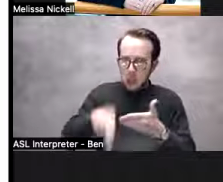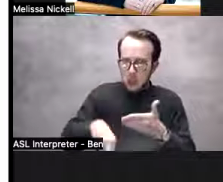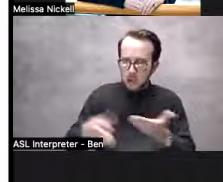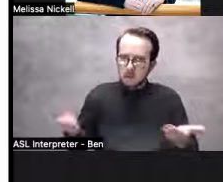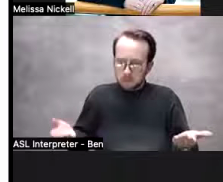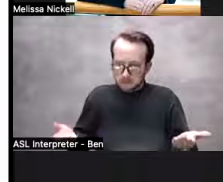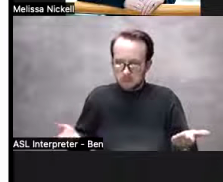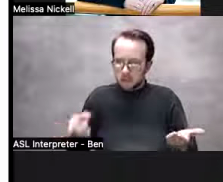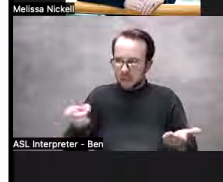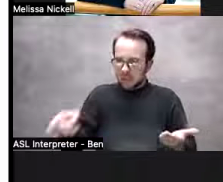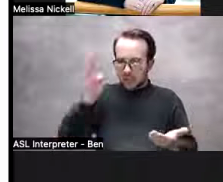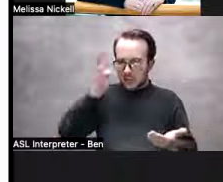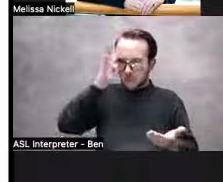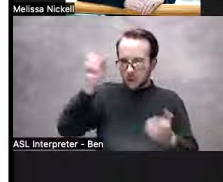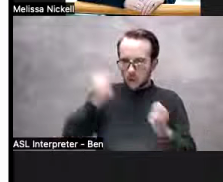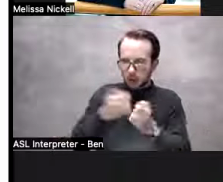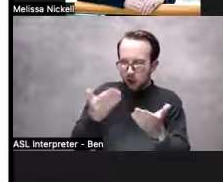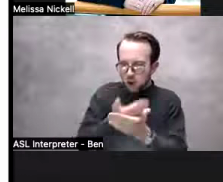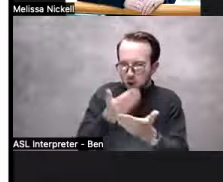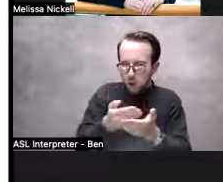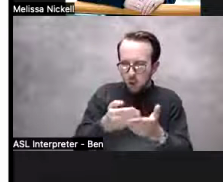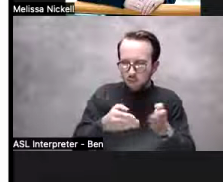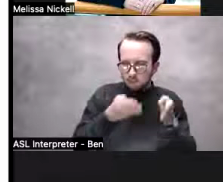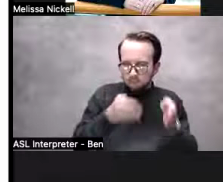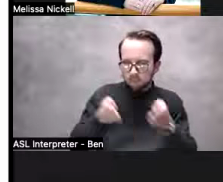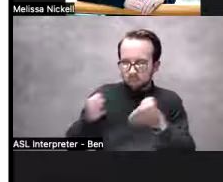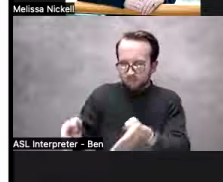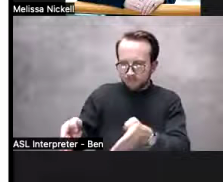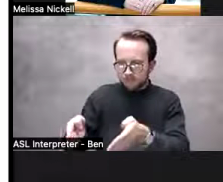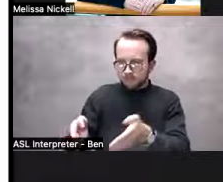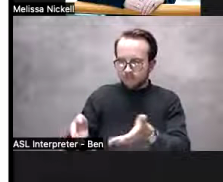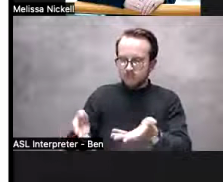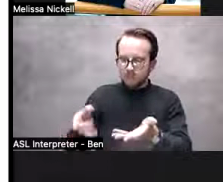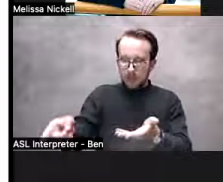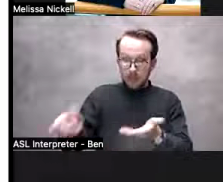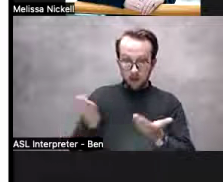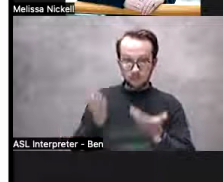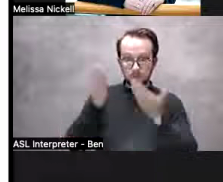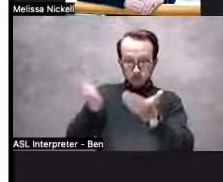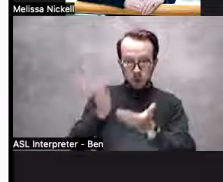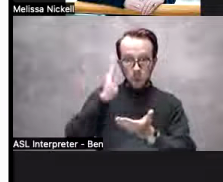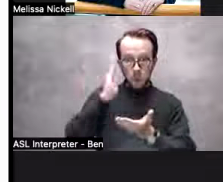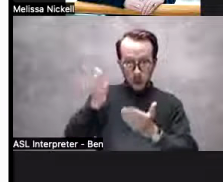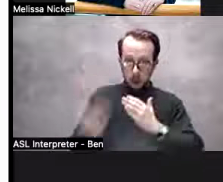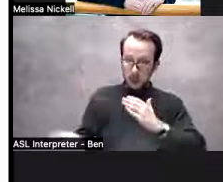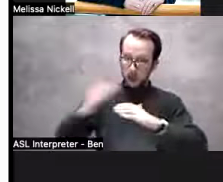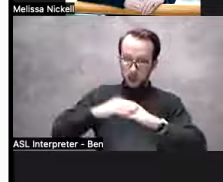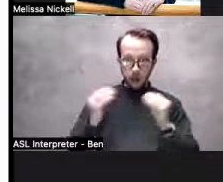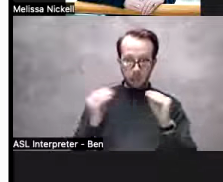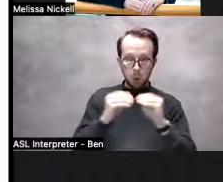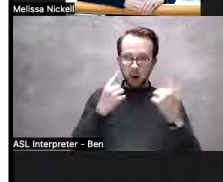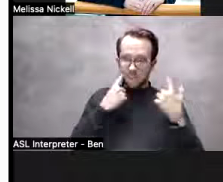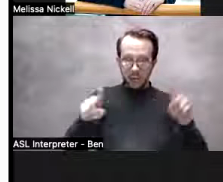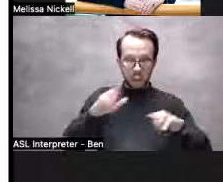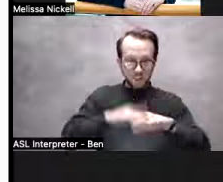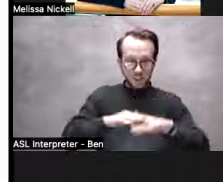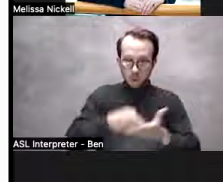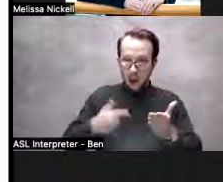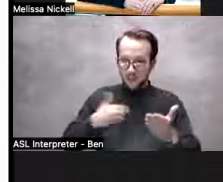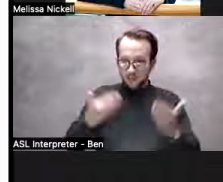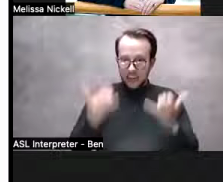coming up with a novel method that they propose is going to be more effective than current methods to identify